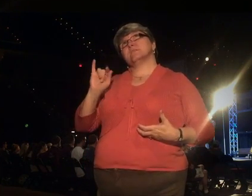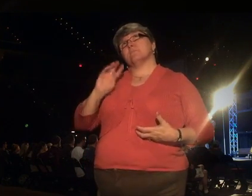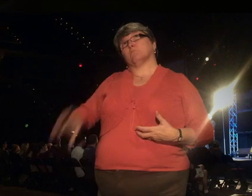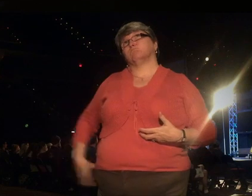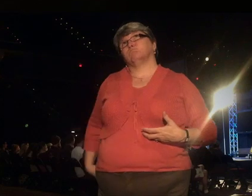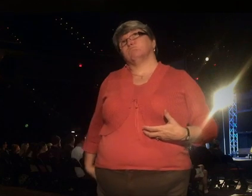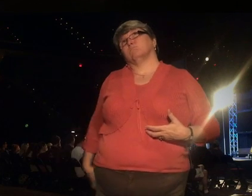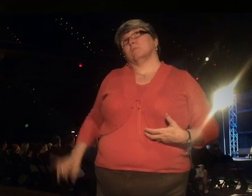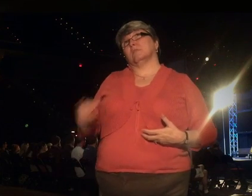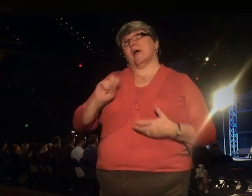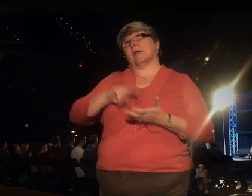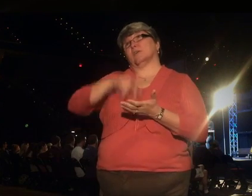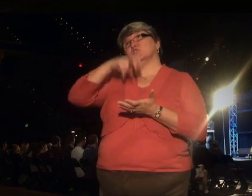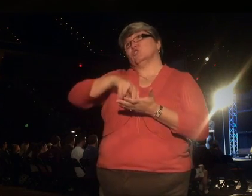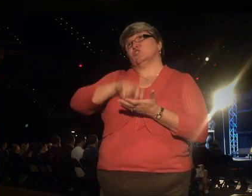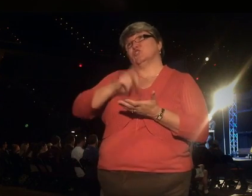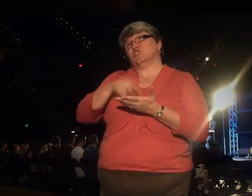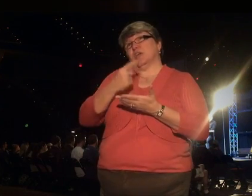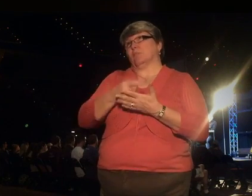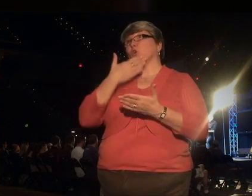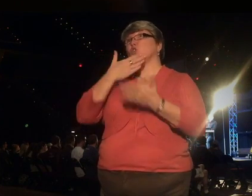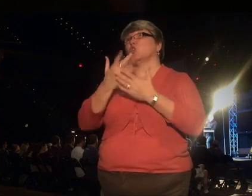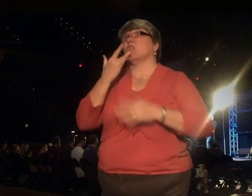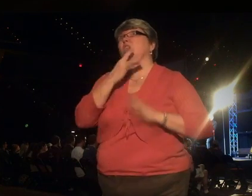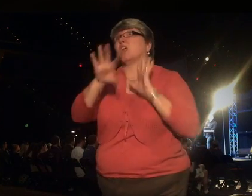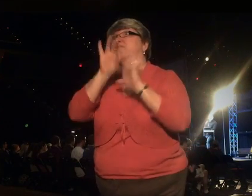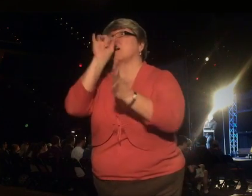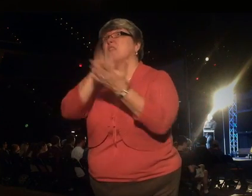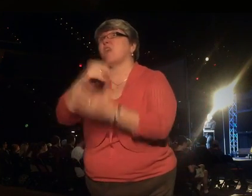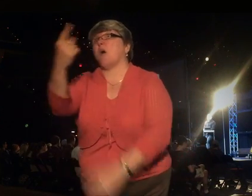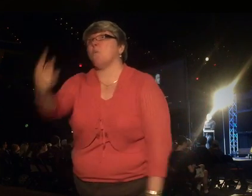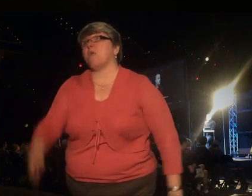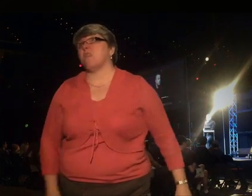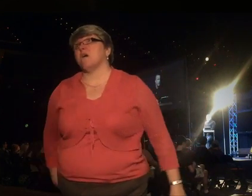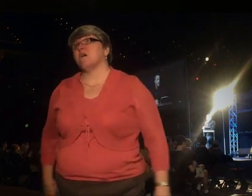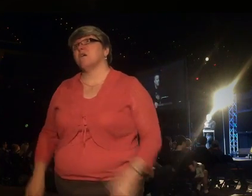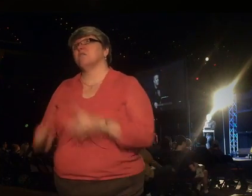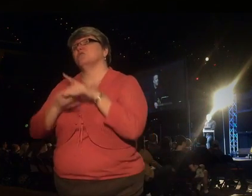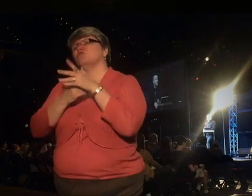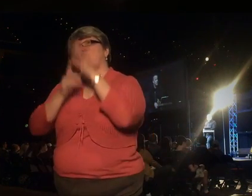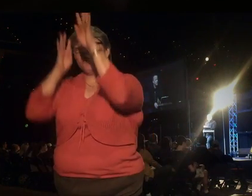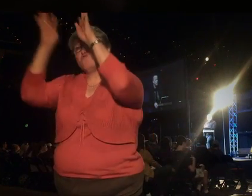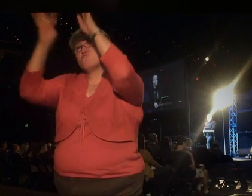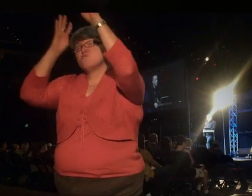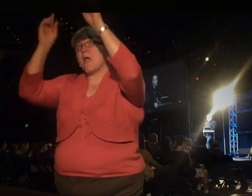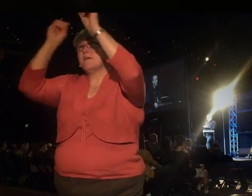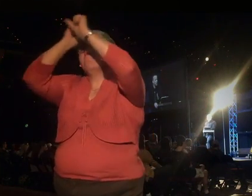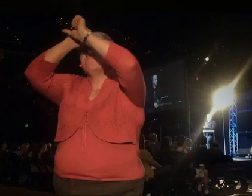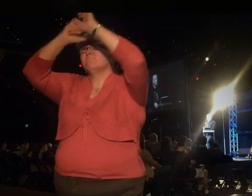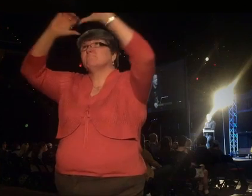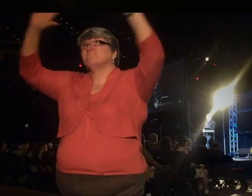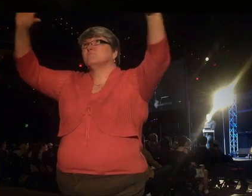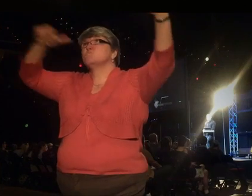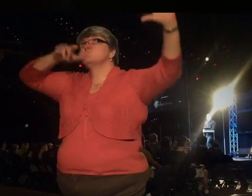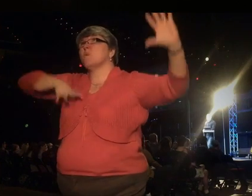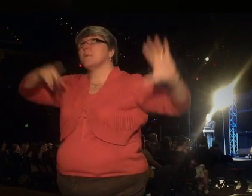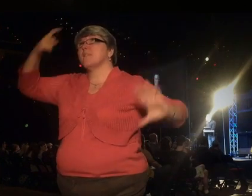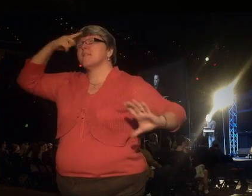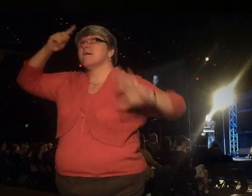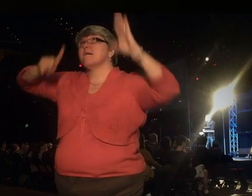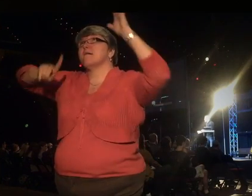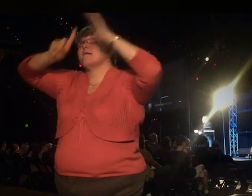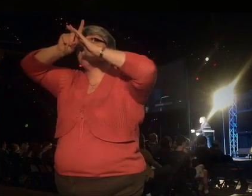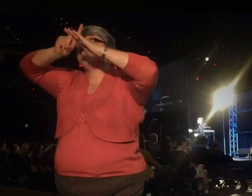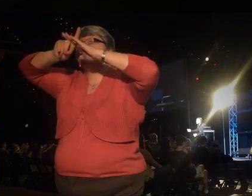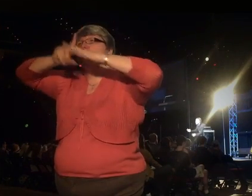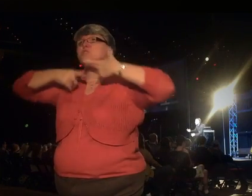but a rear like a gymnast. Good luck in finding that one, right? You start to create a fantasy woman in your mind. And